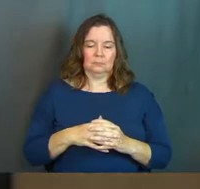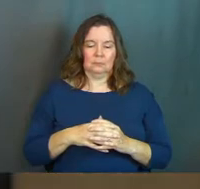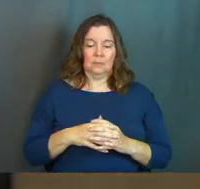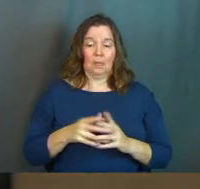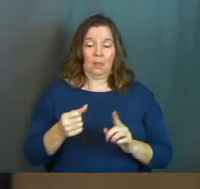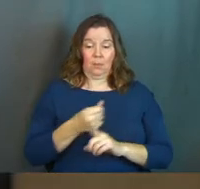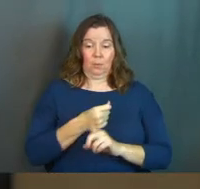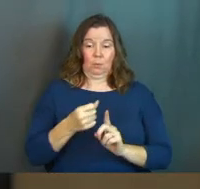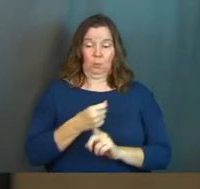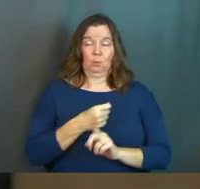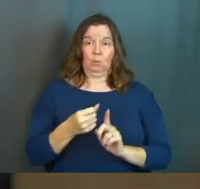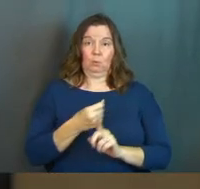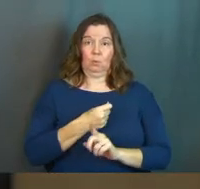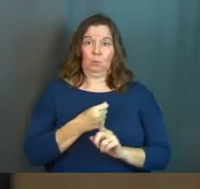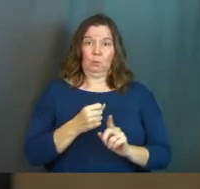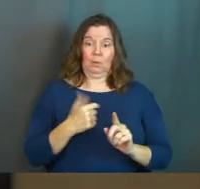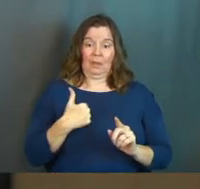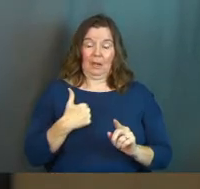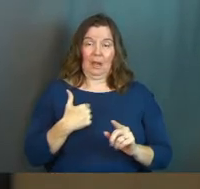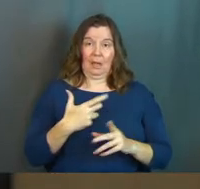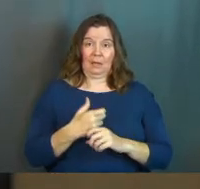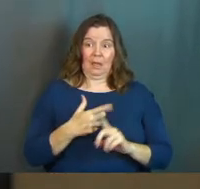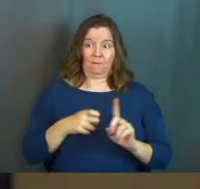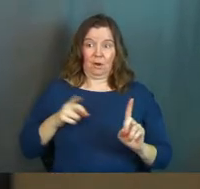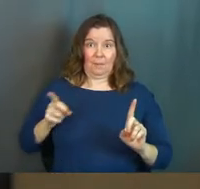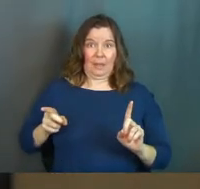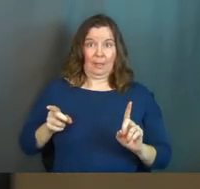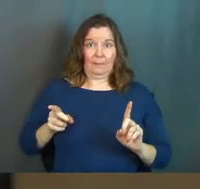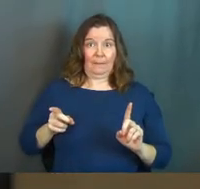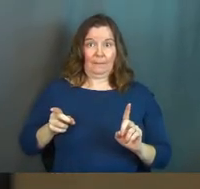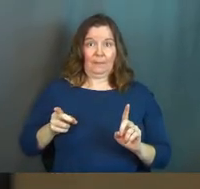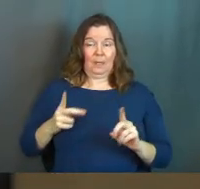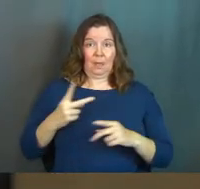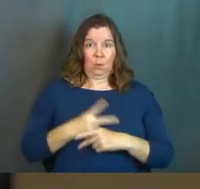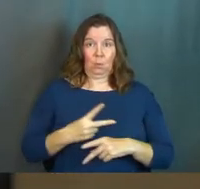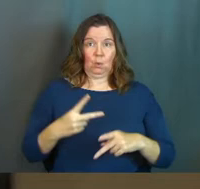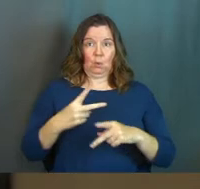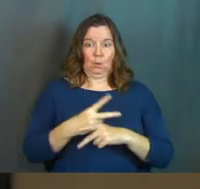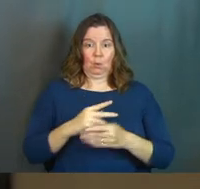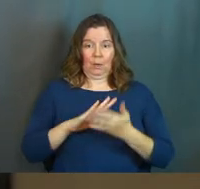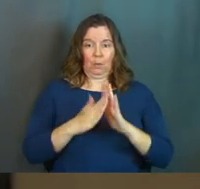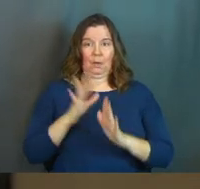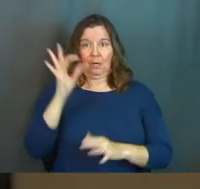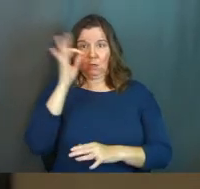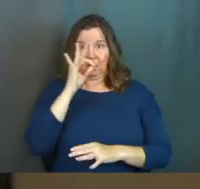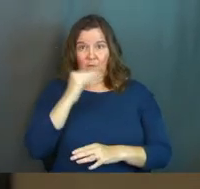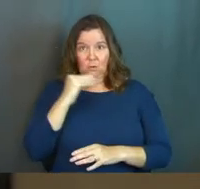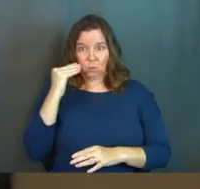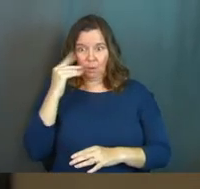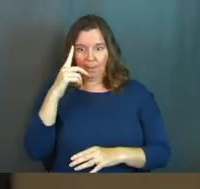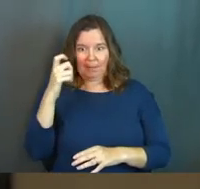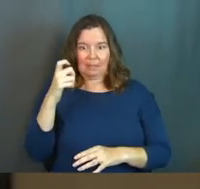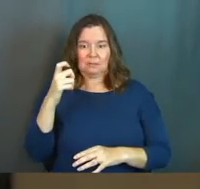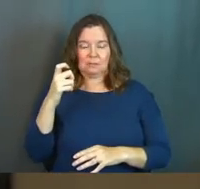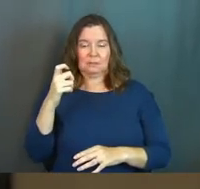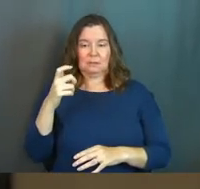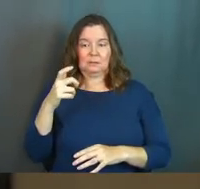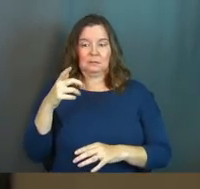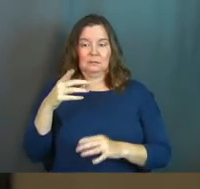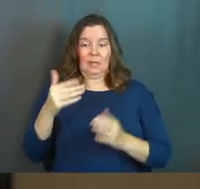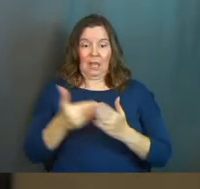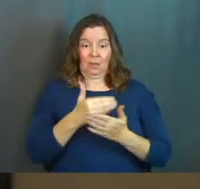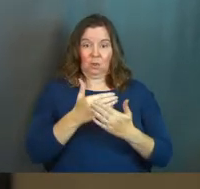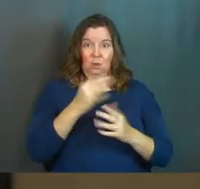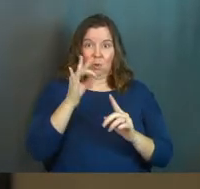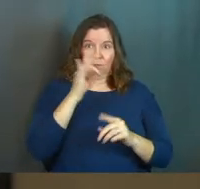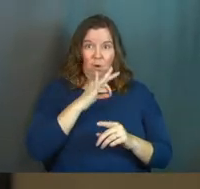the abuse that I received from him got worse when I got in the foster home. Because I was,